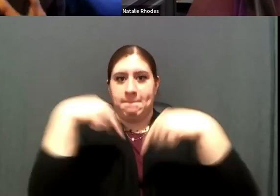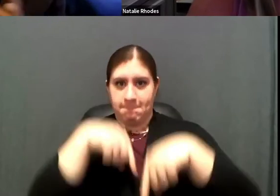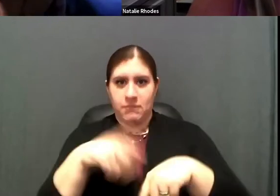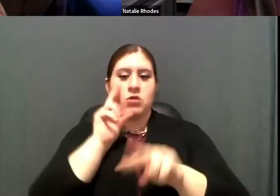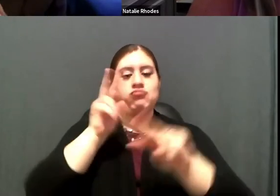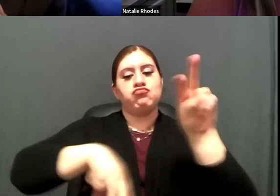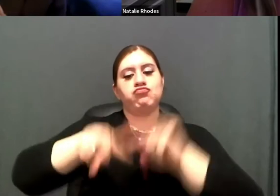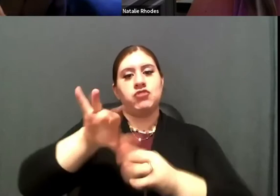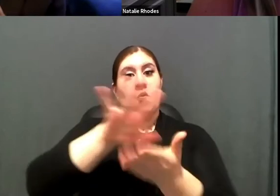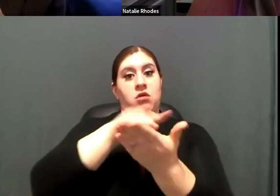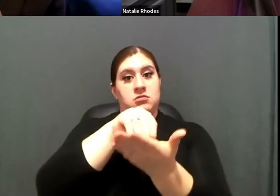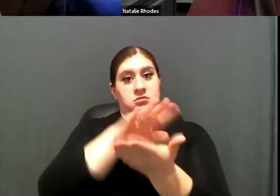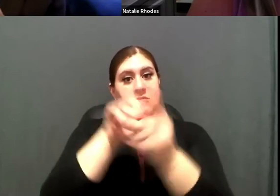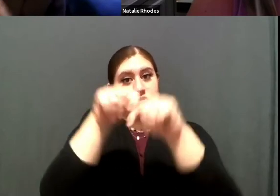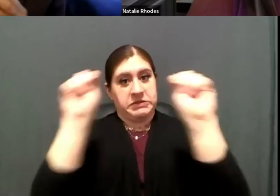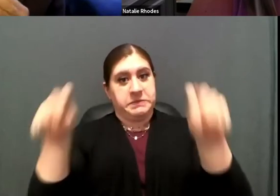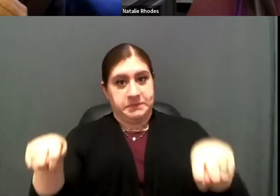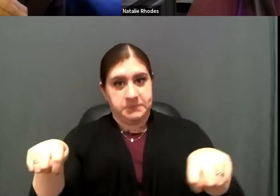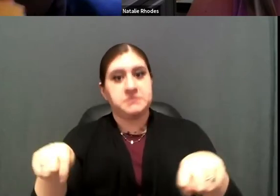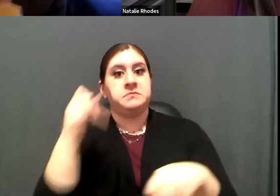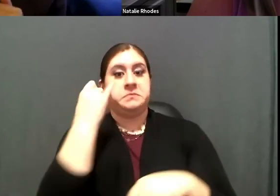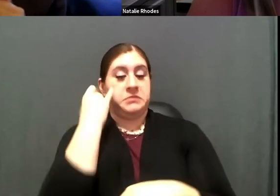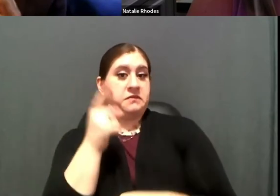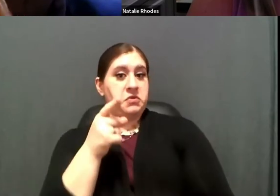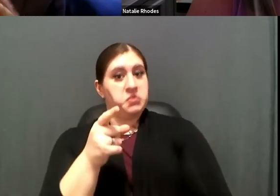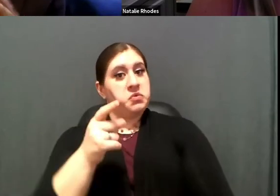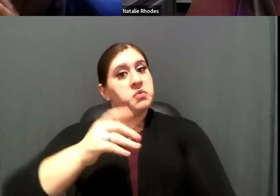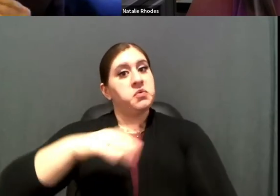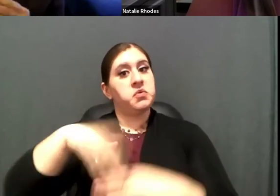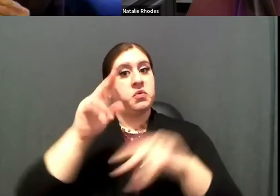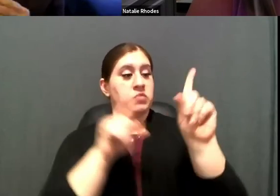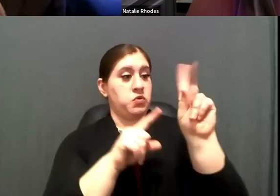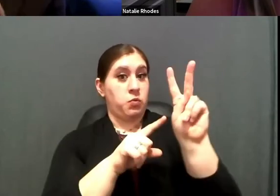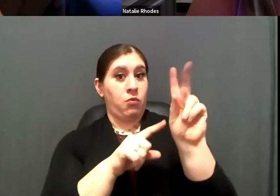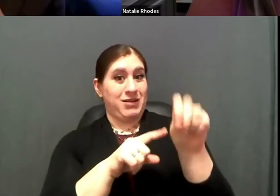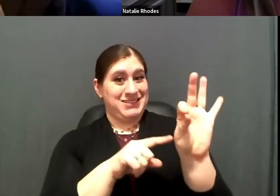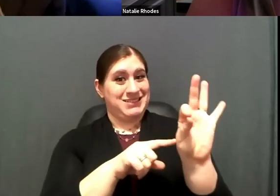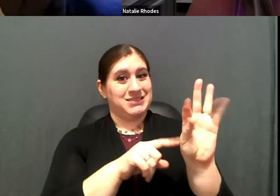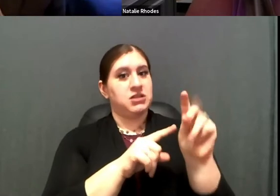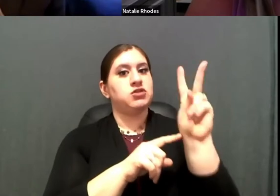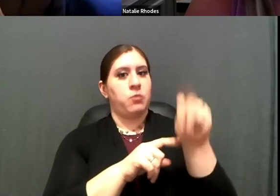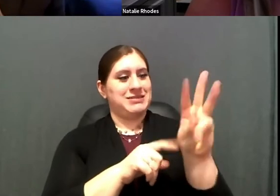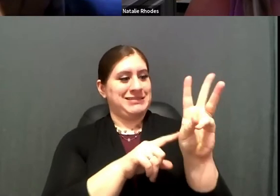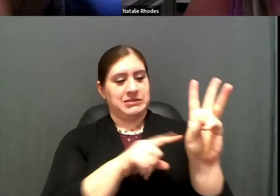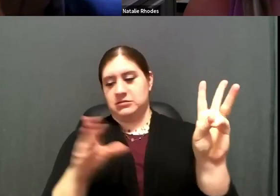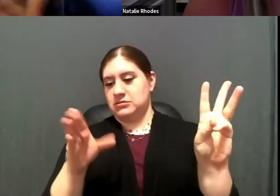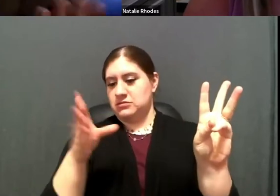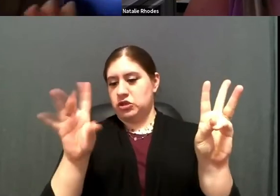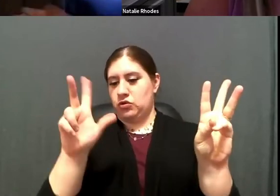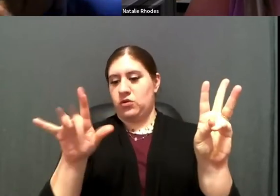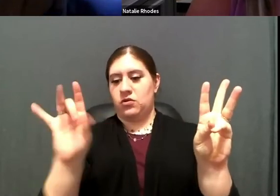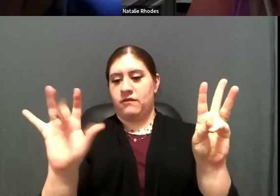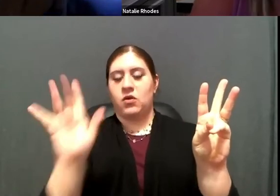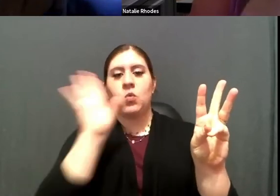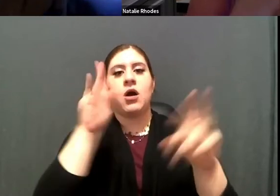look at your record. And as long as you're above a 2.6 and in that range, bring you in as a